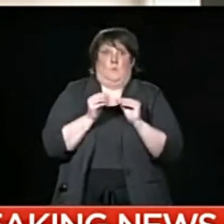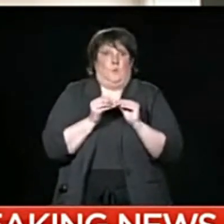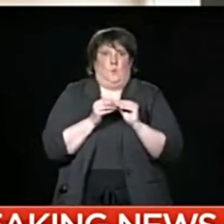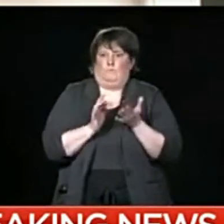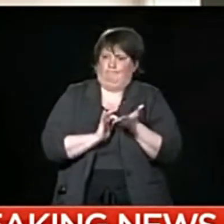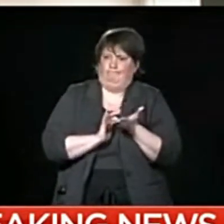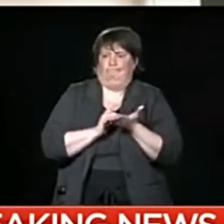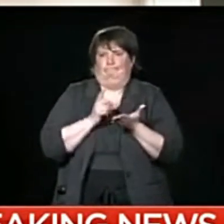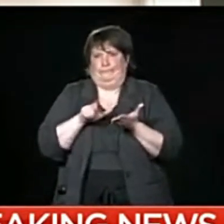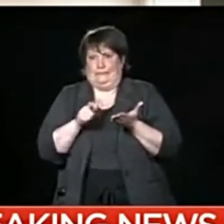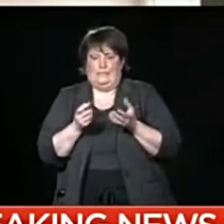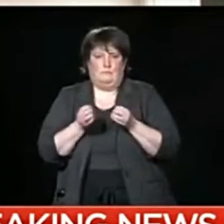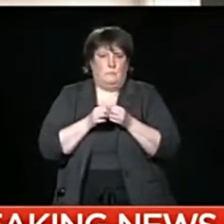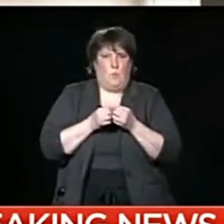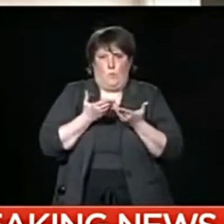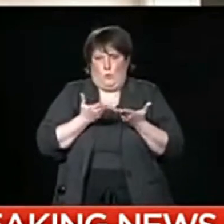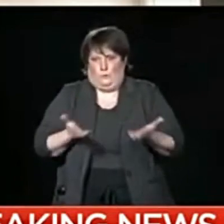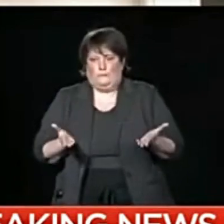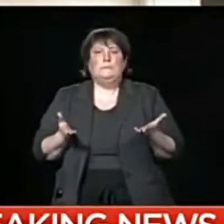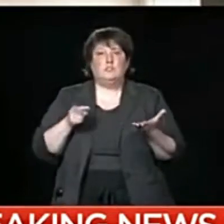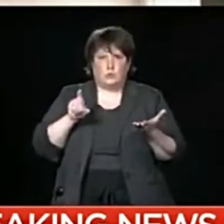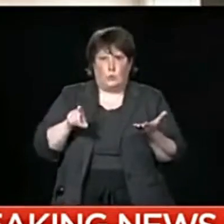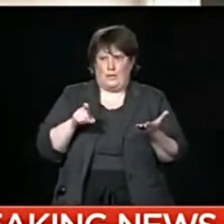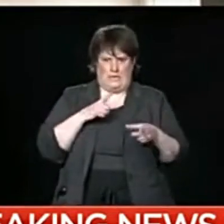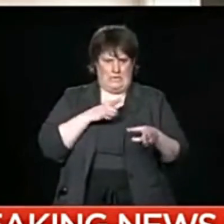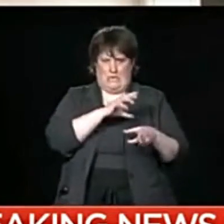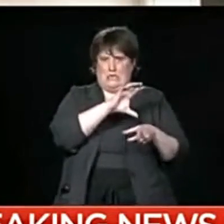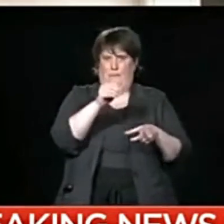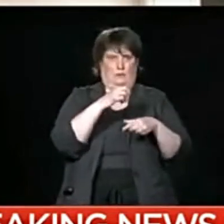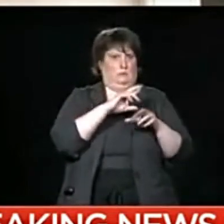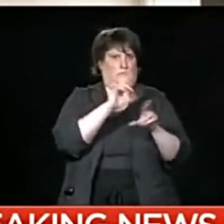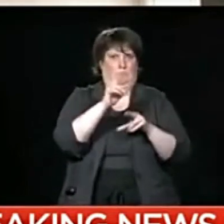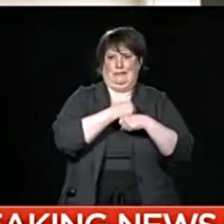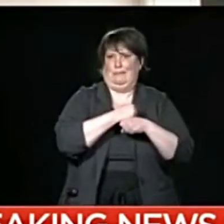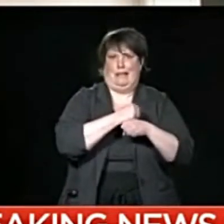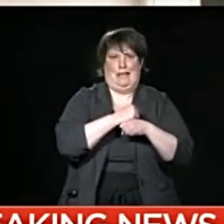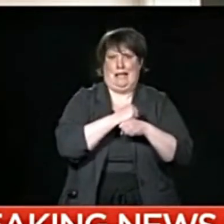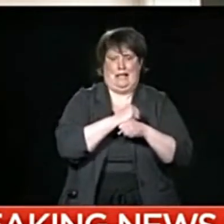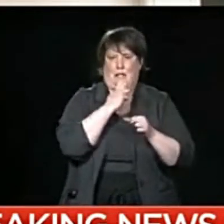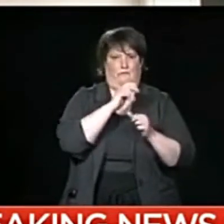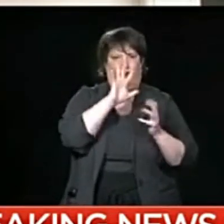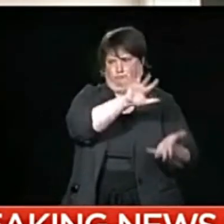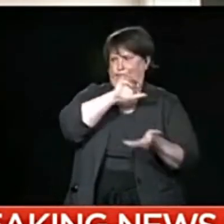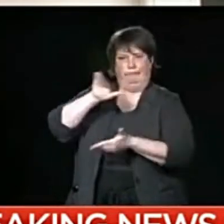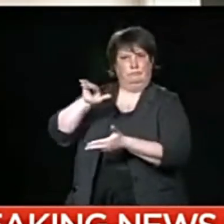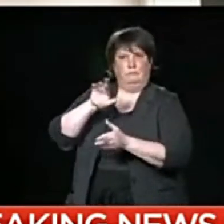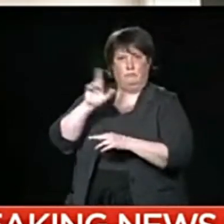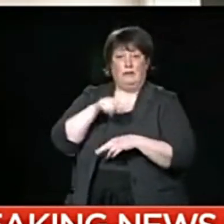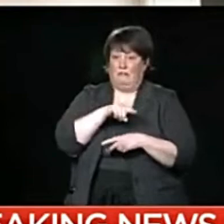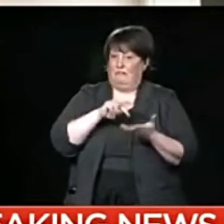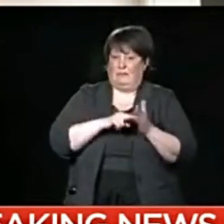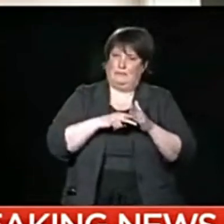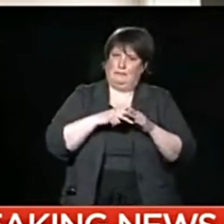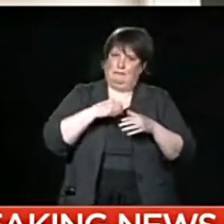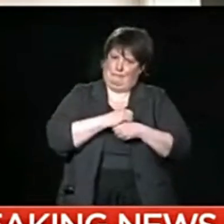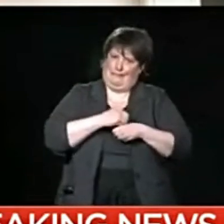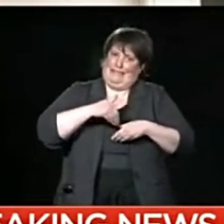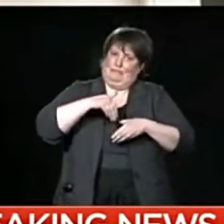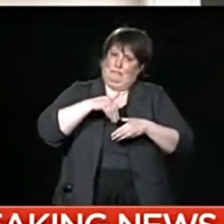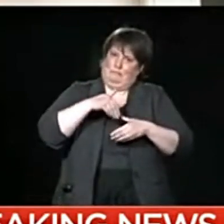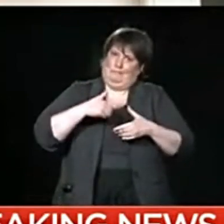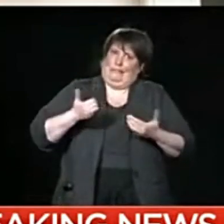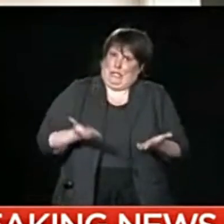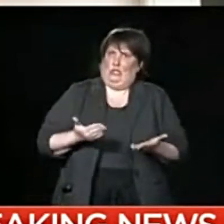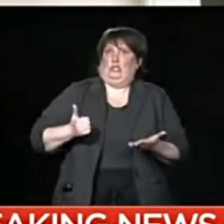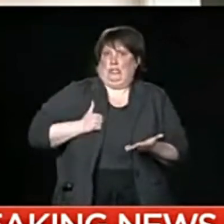need a sustainable, stable supply of these products. And that means making them at home, and we're optimistic